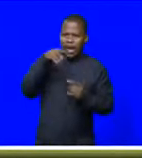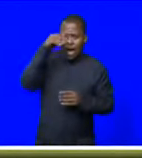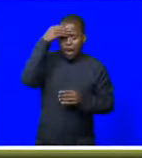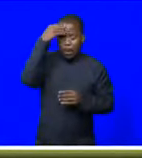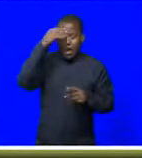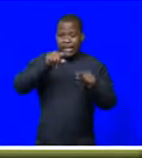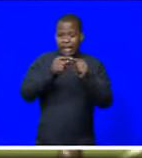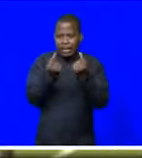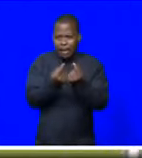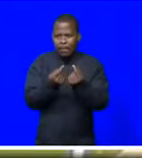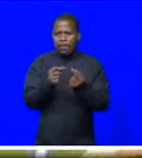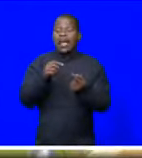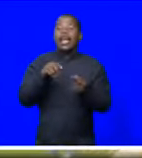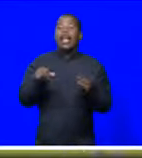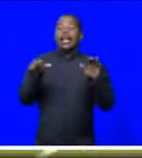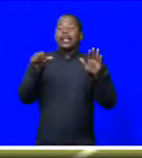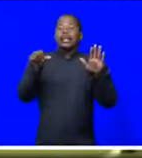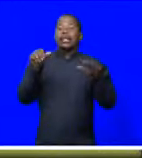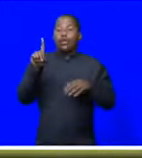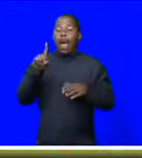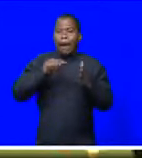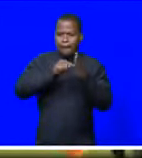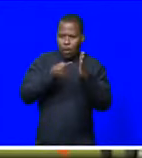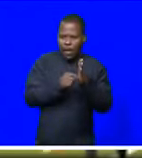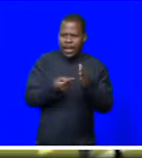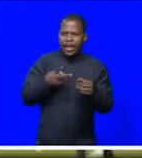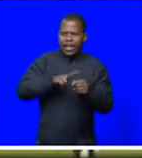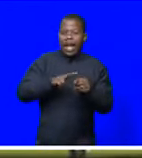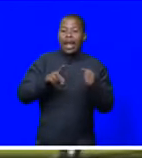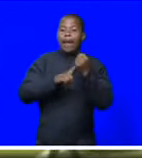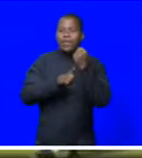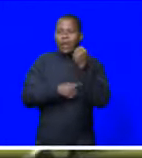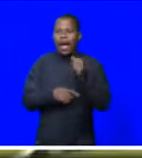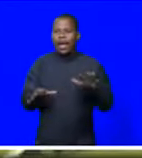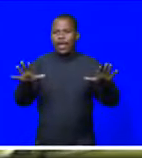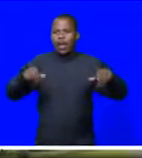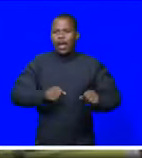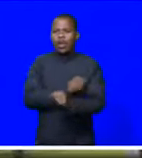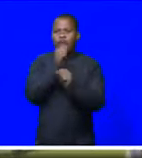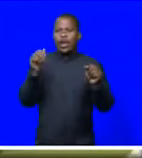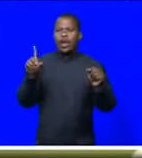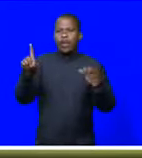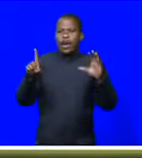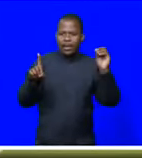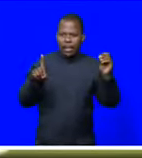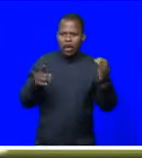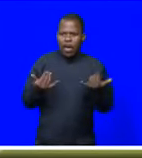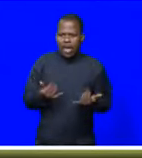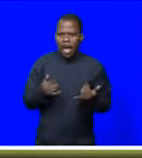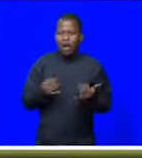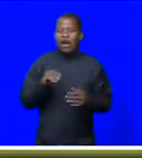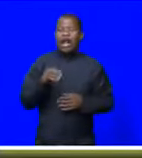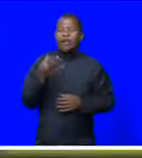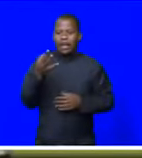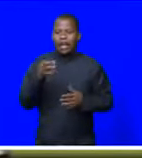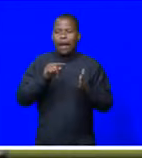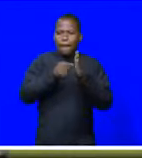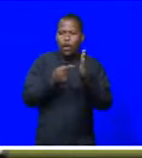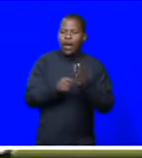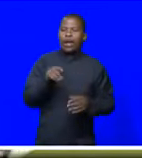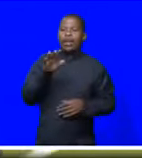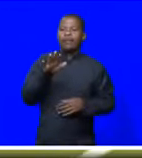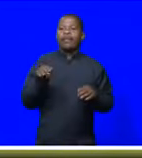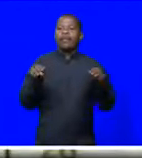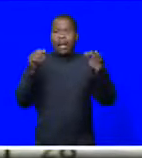points in 26 games so far. Bavane Swallows, who beat Dabanguru Kellys by 1 goal, are now third with 57 points, while Young